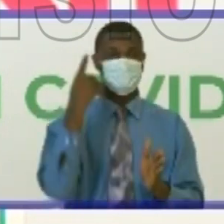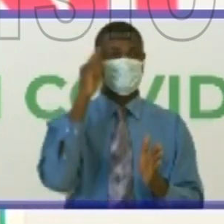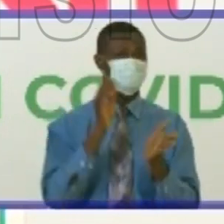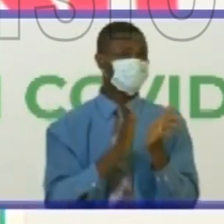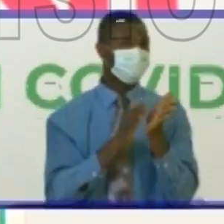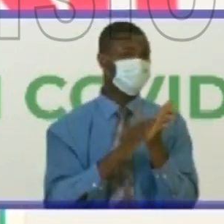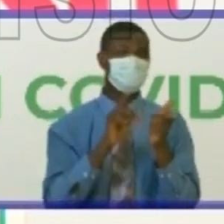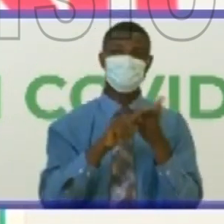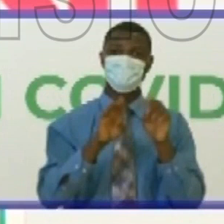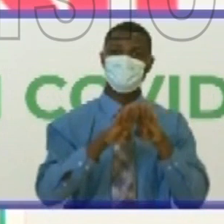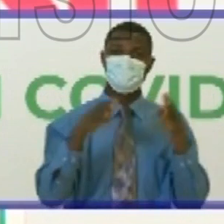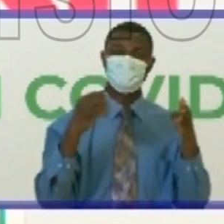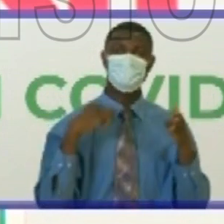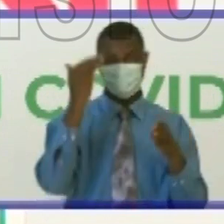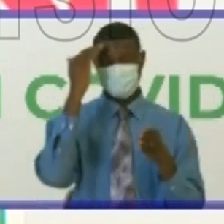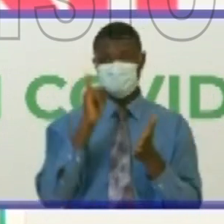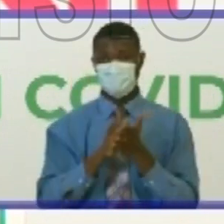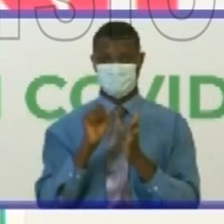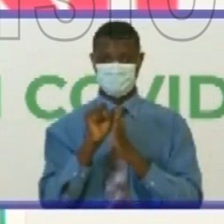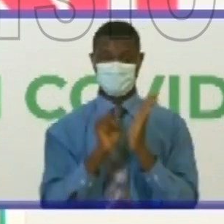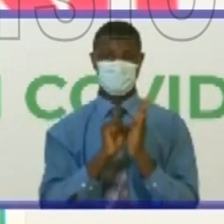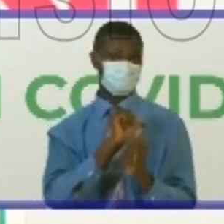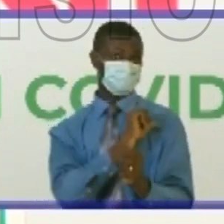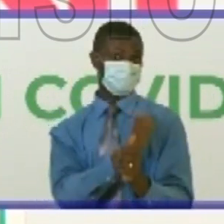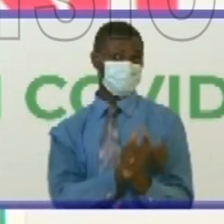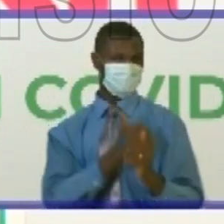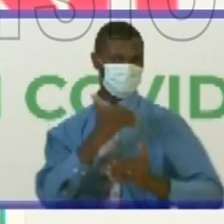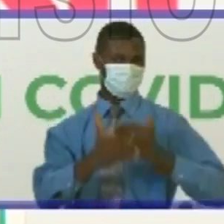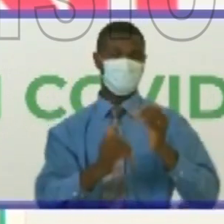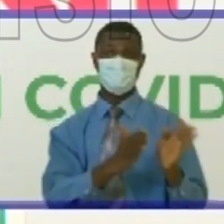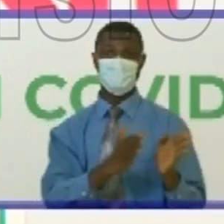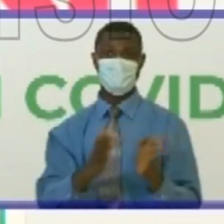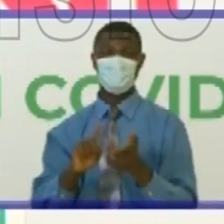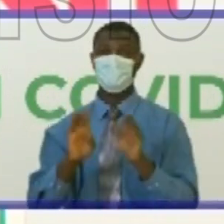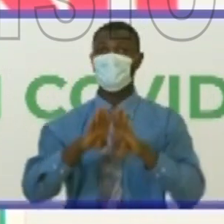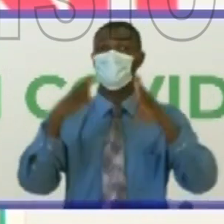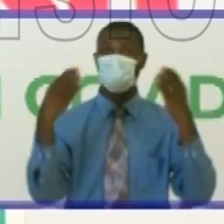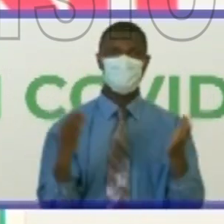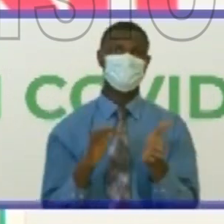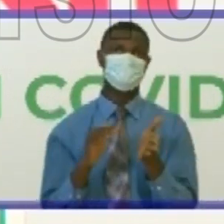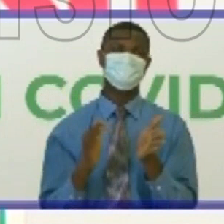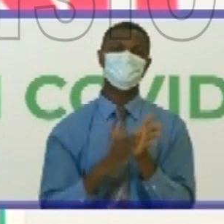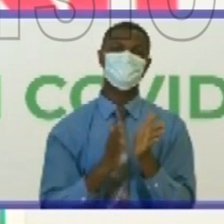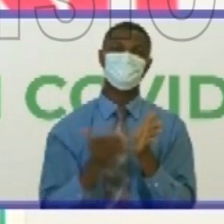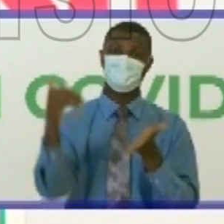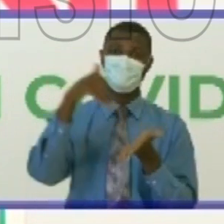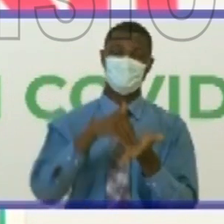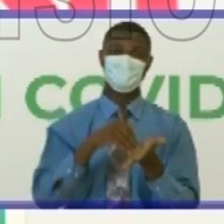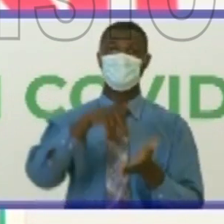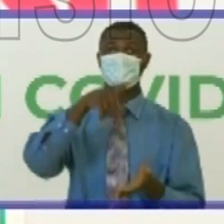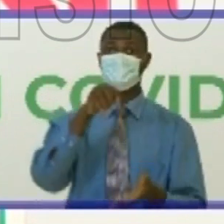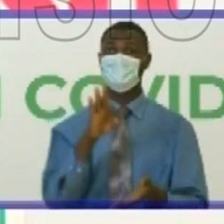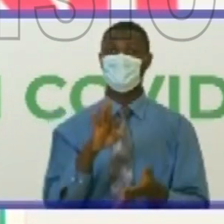state authorities are in the process of planning to reopen schools. The PTF is appealing to state governments to